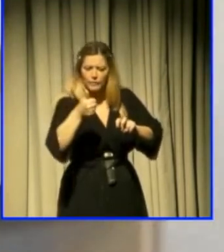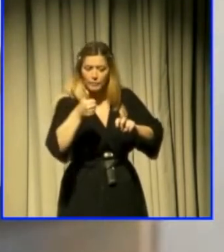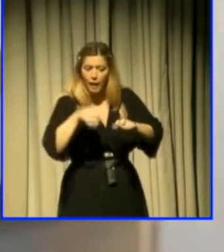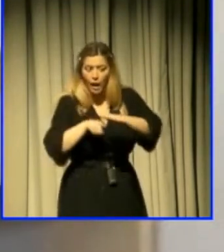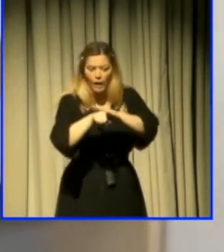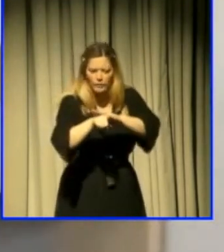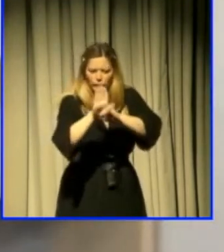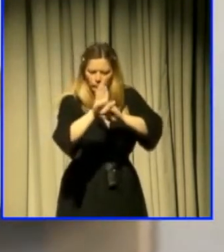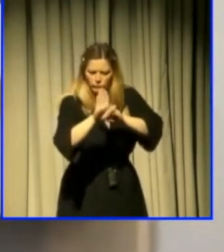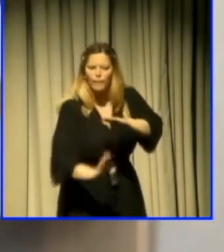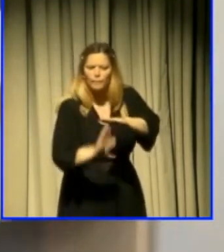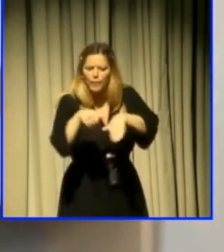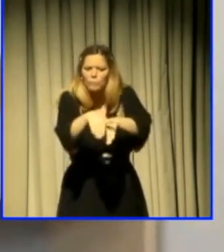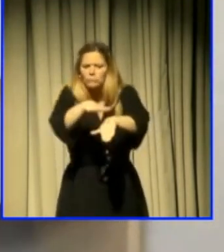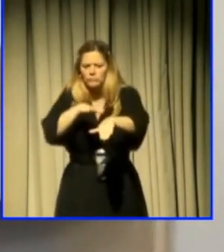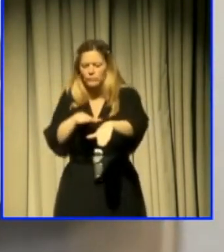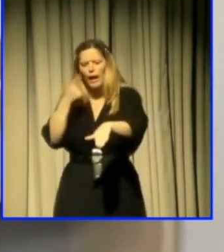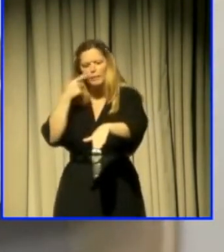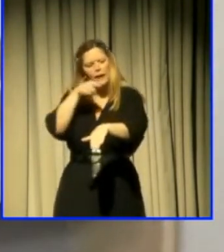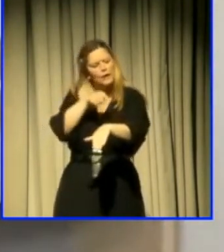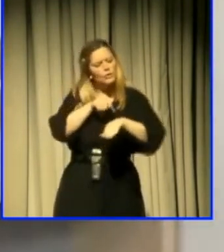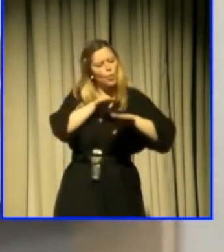to buy it, wear it,